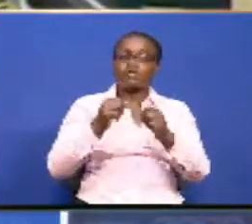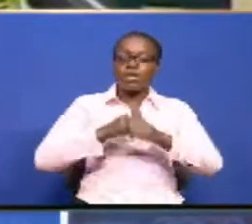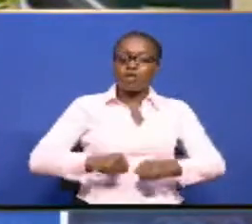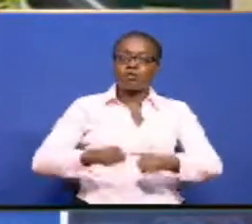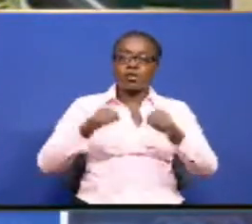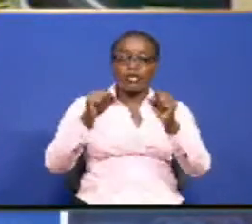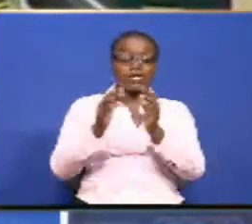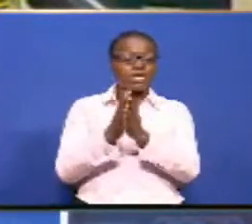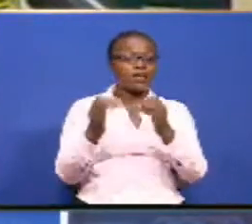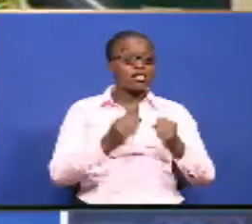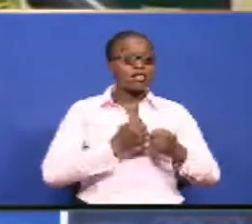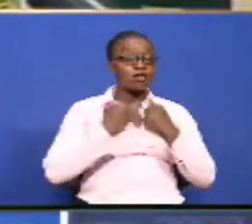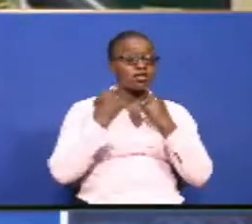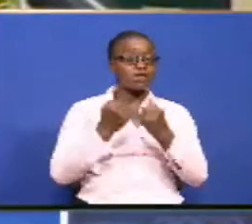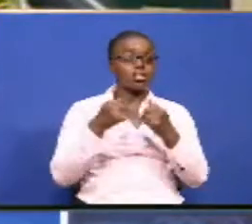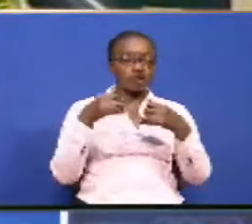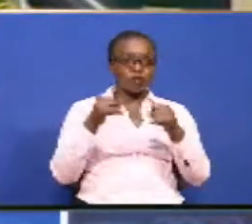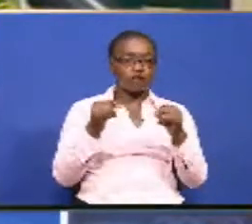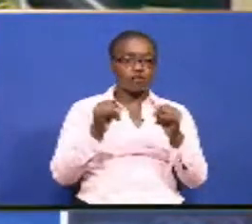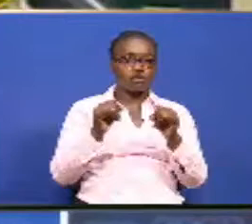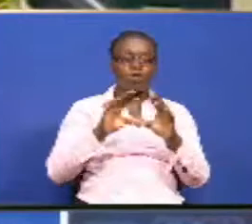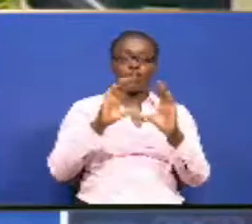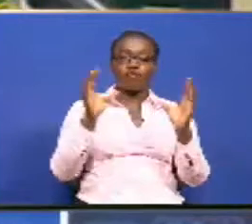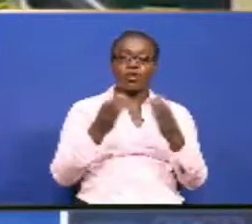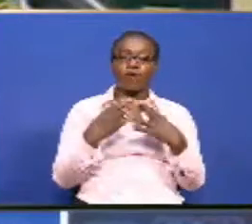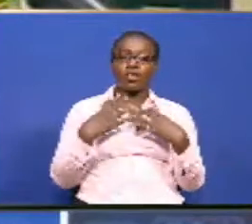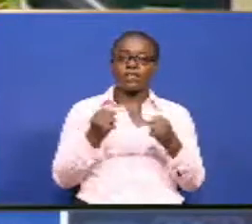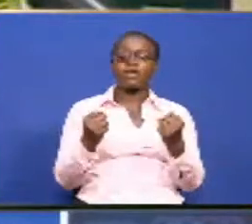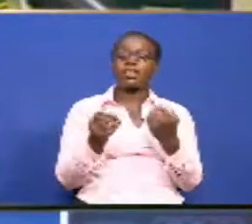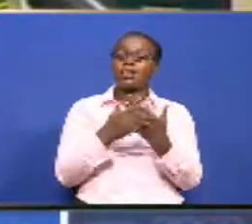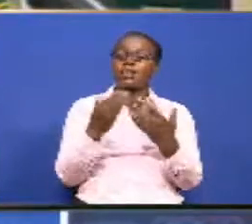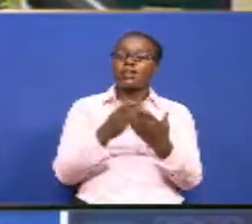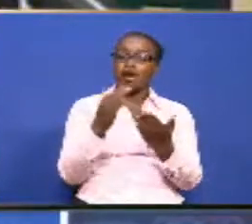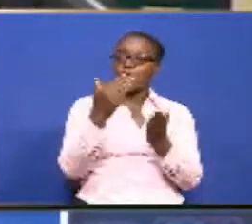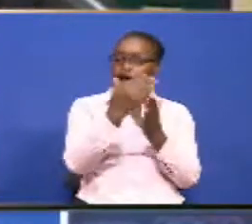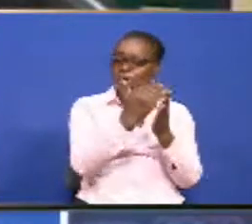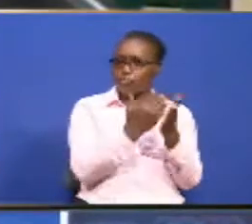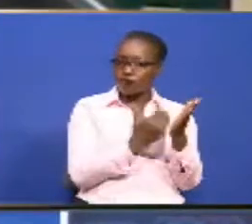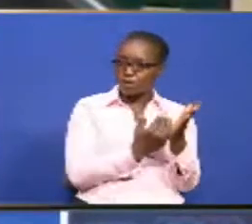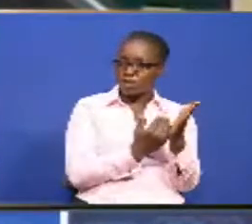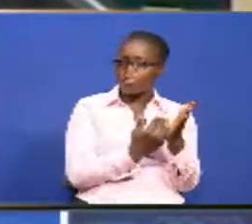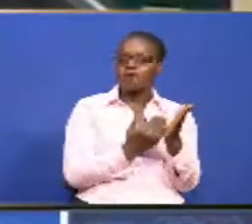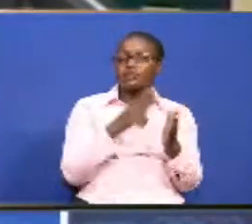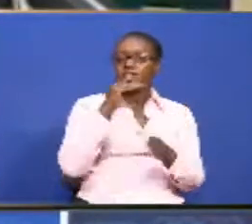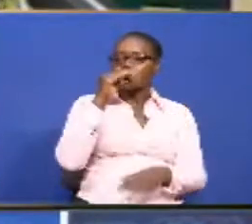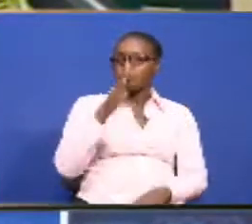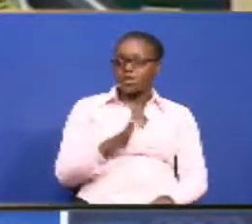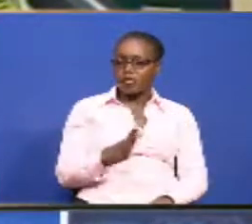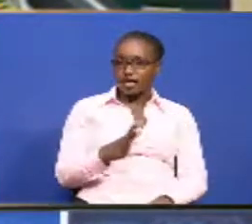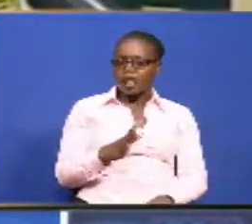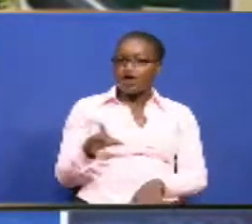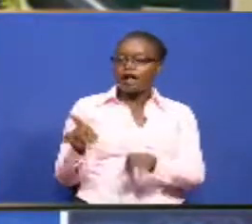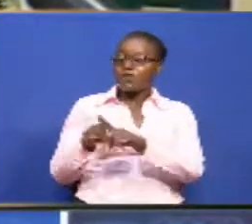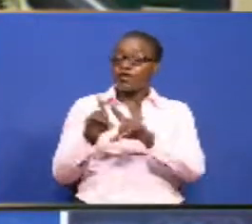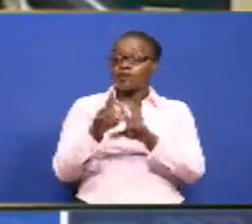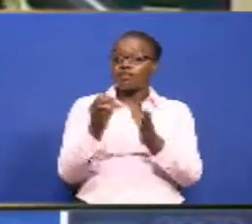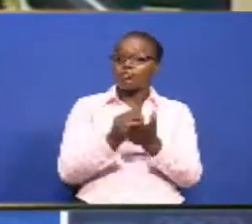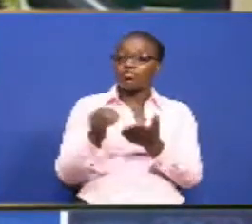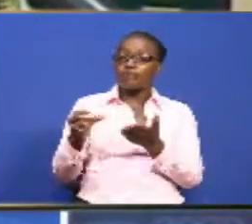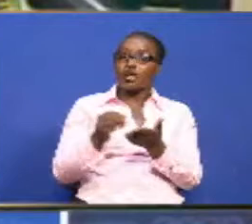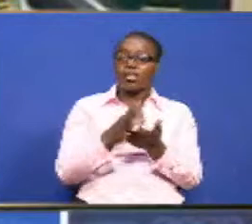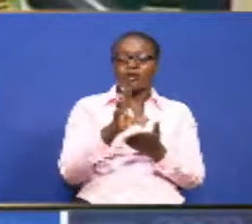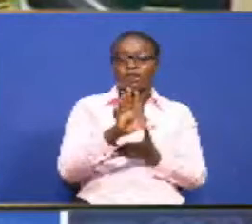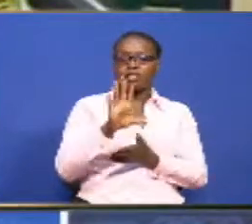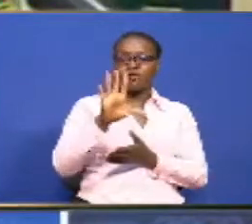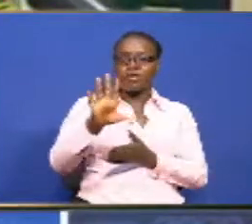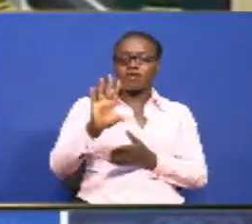and strengthen implementation of the Universal Health Coverage Program. Mr. Speaker, we have also allocated an additional shilling